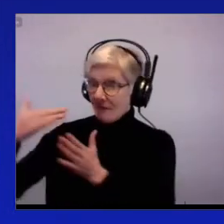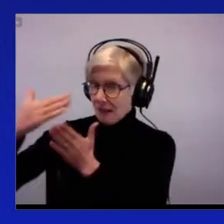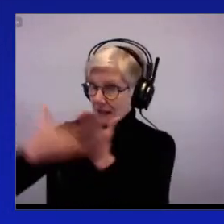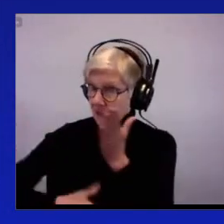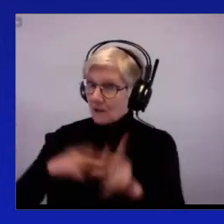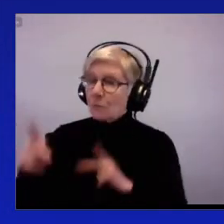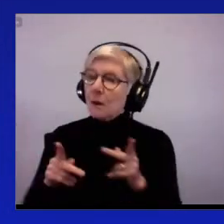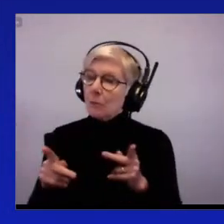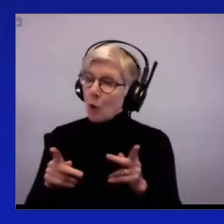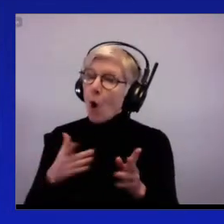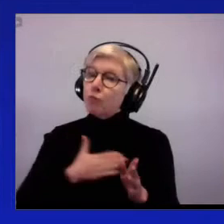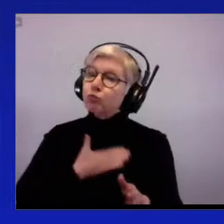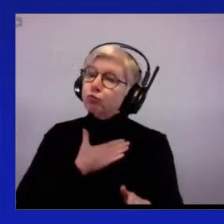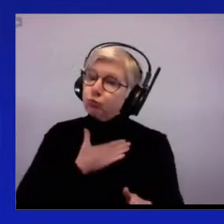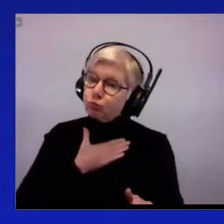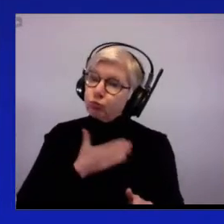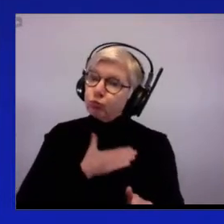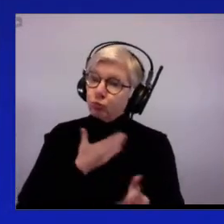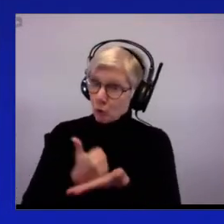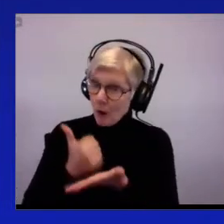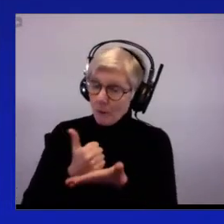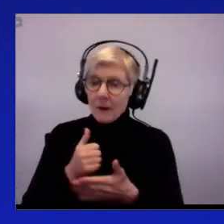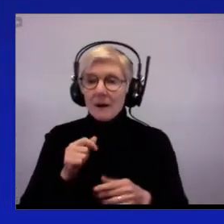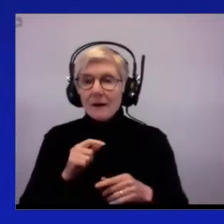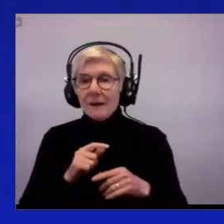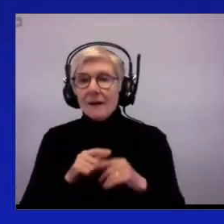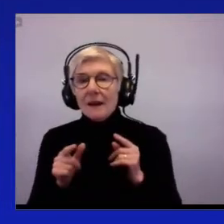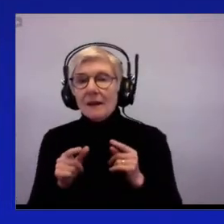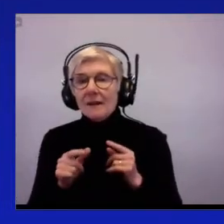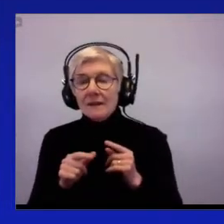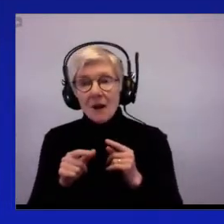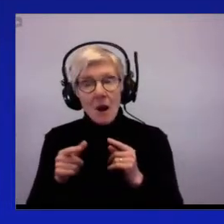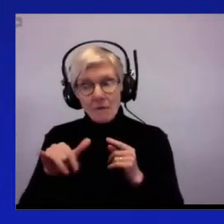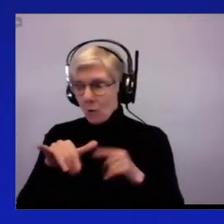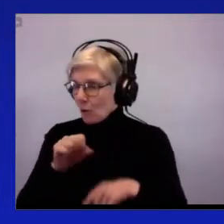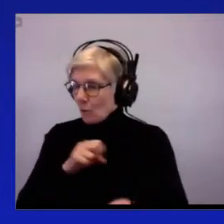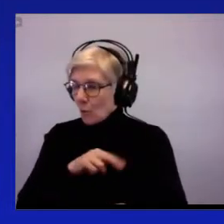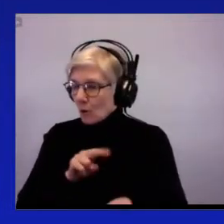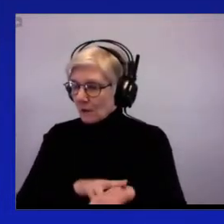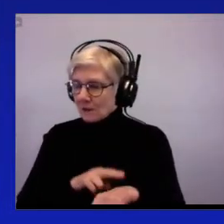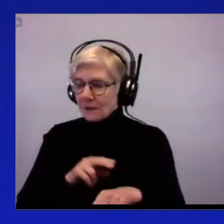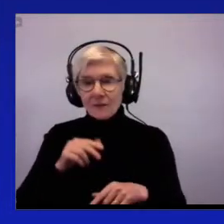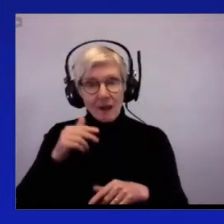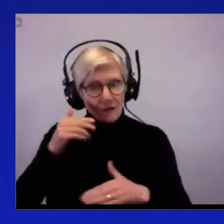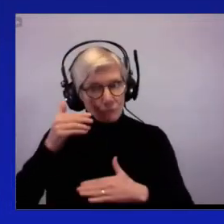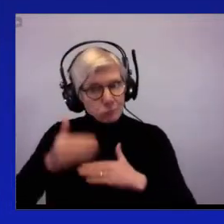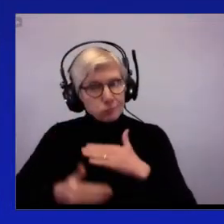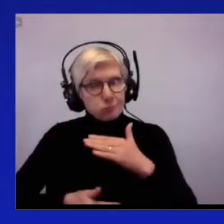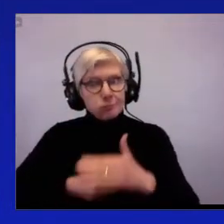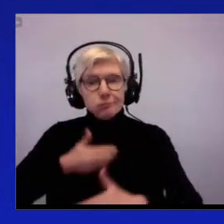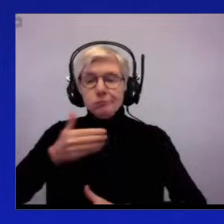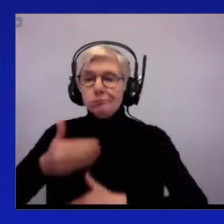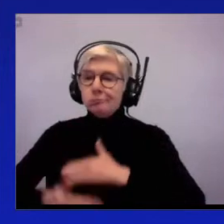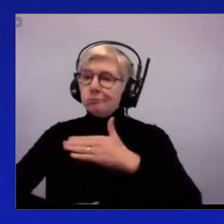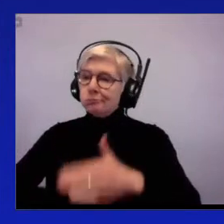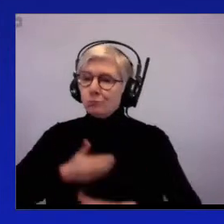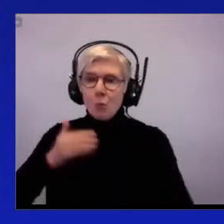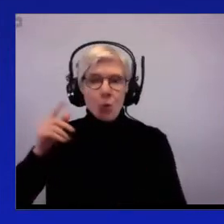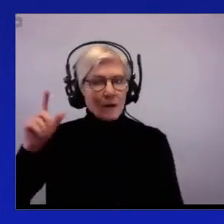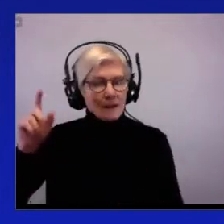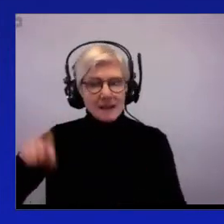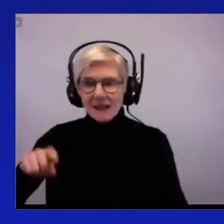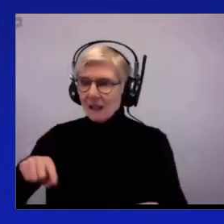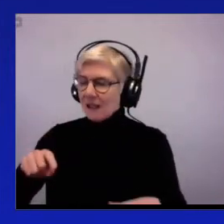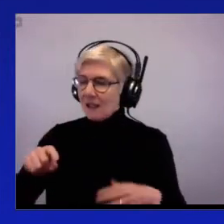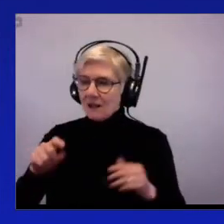interested. There is no question that this eventually will turn into something that involves all the primary